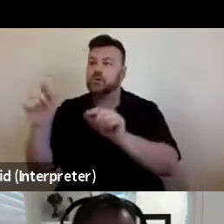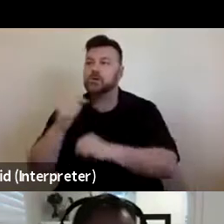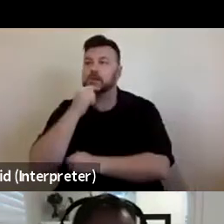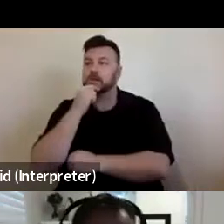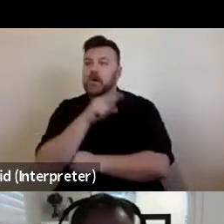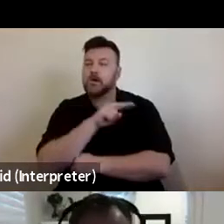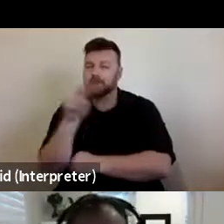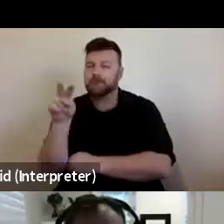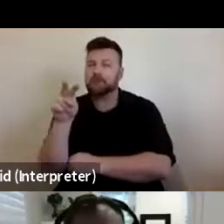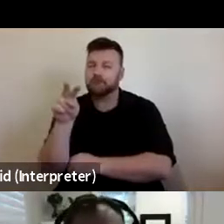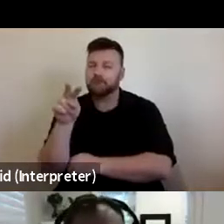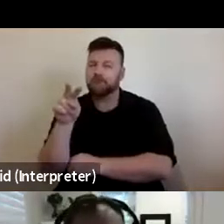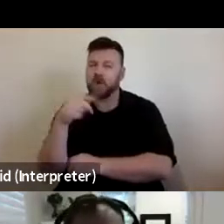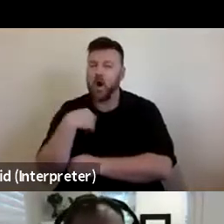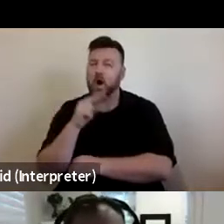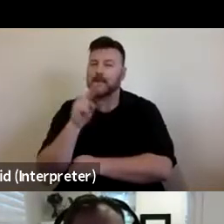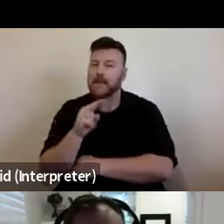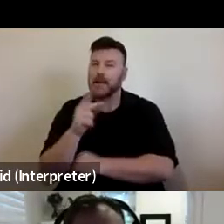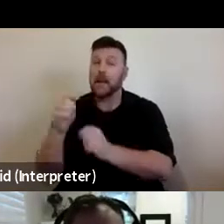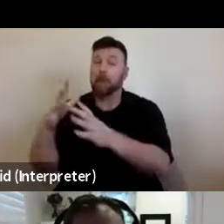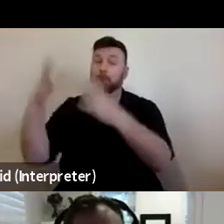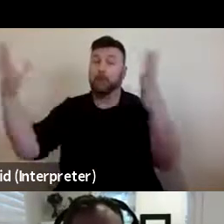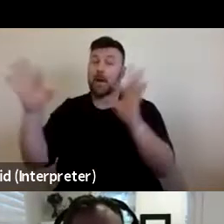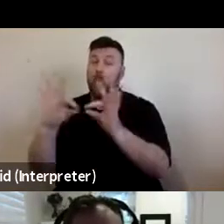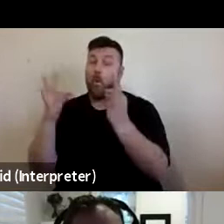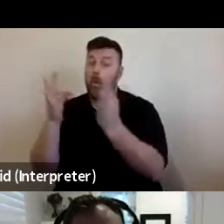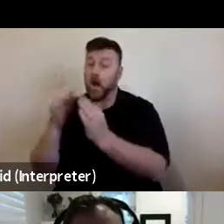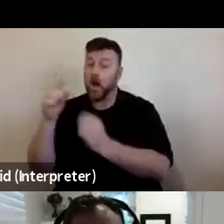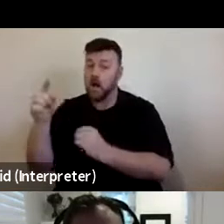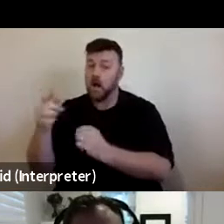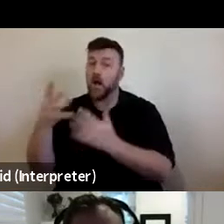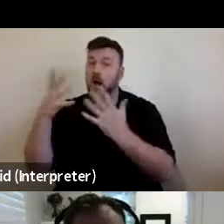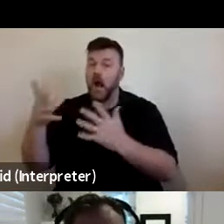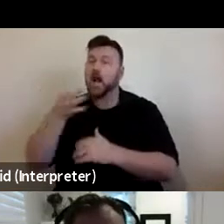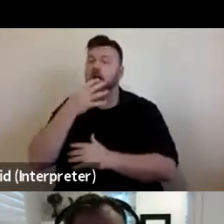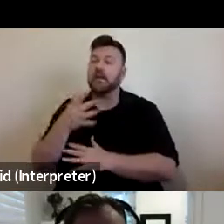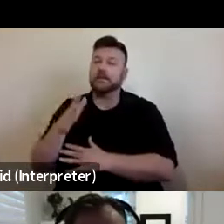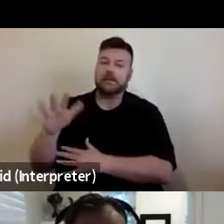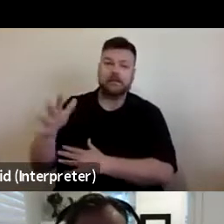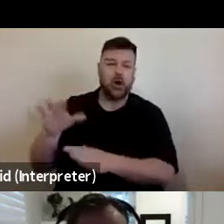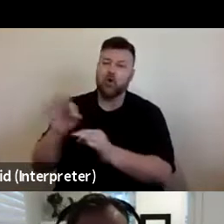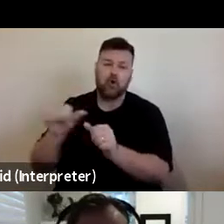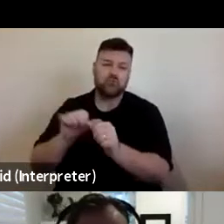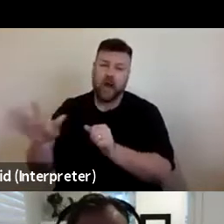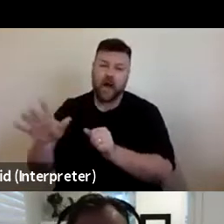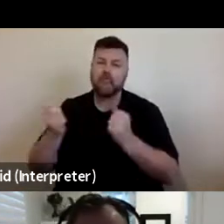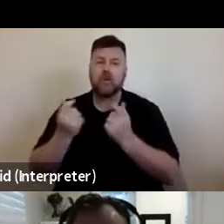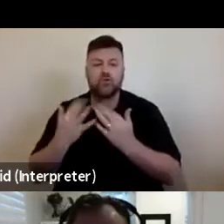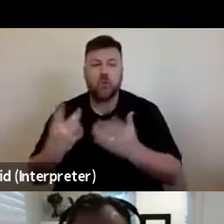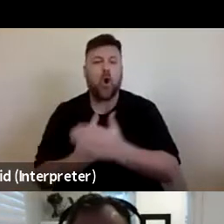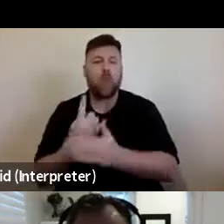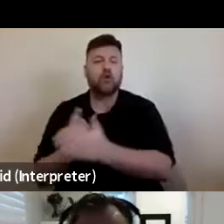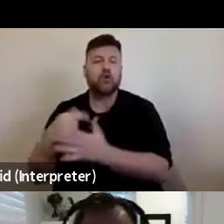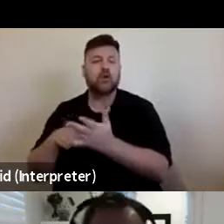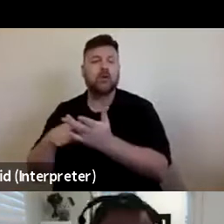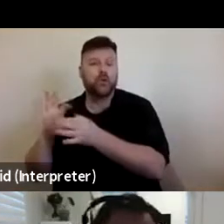view. There are some of the larger organisations, I think, have really dropped the ball on this, where there's so many opportunities to engage. But then you